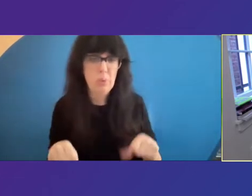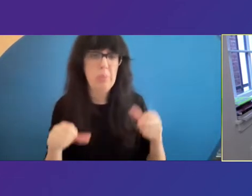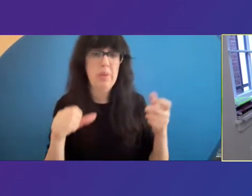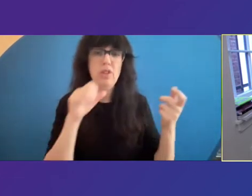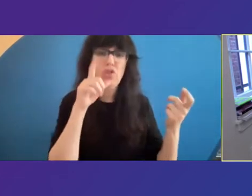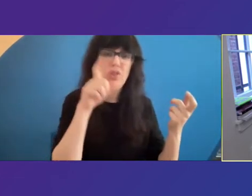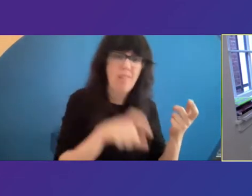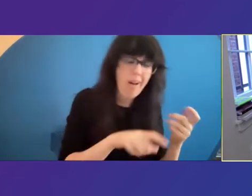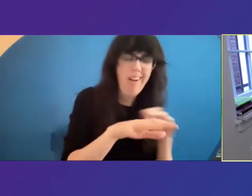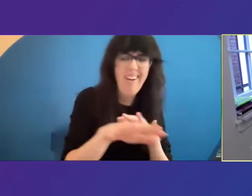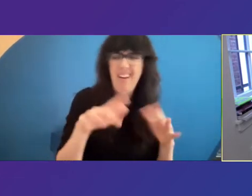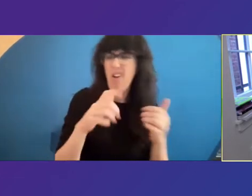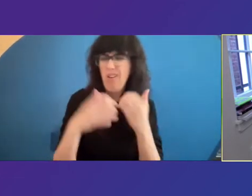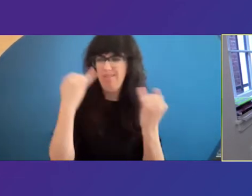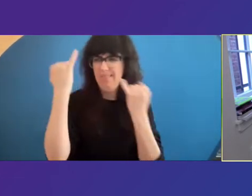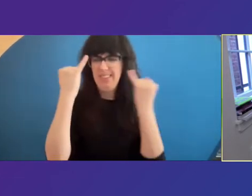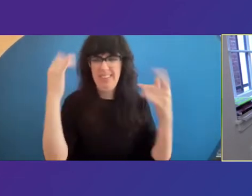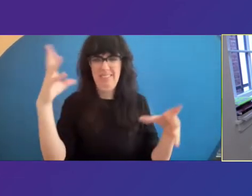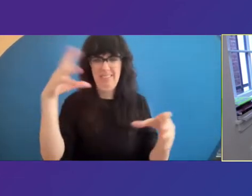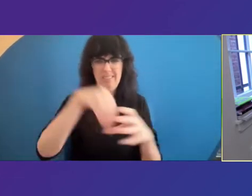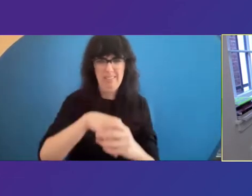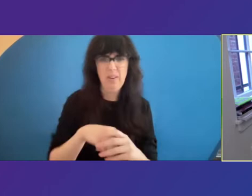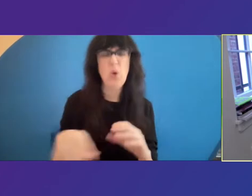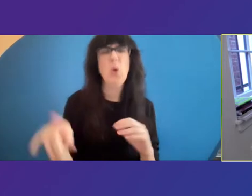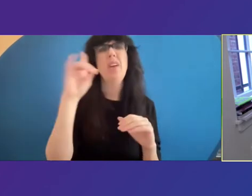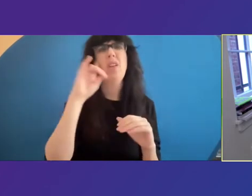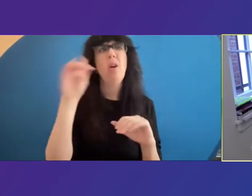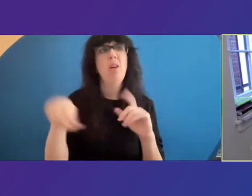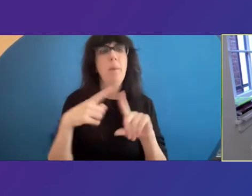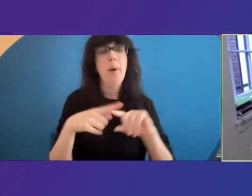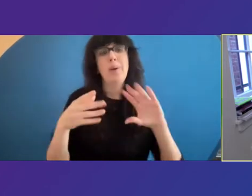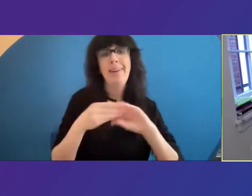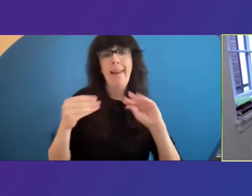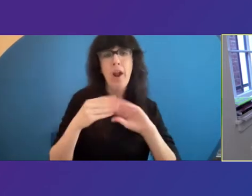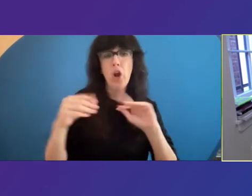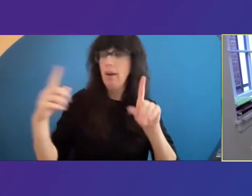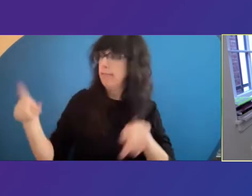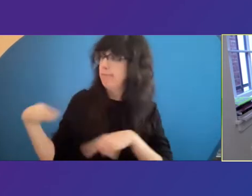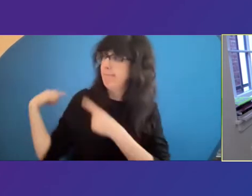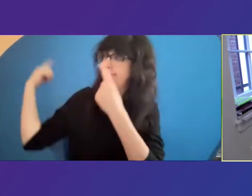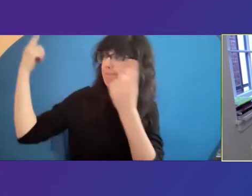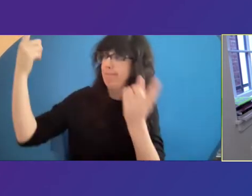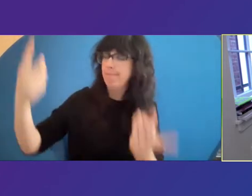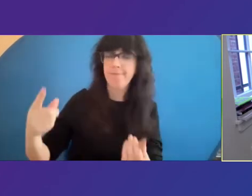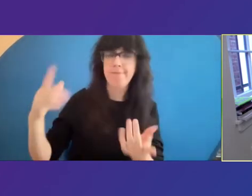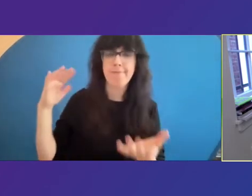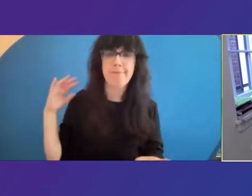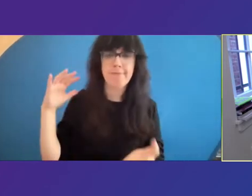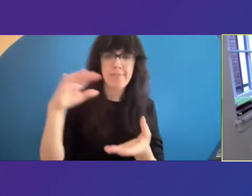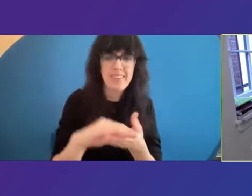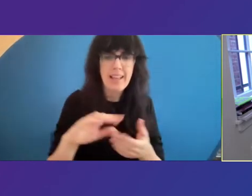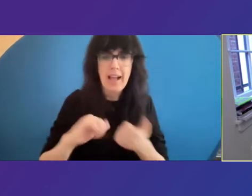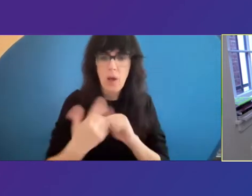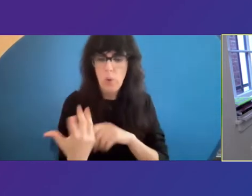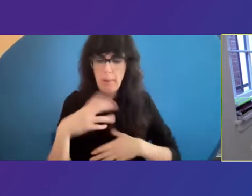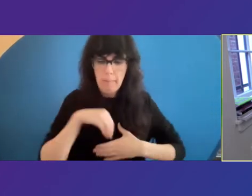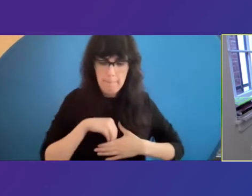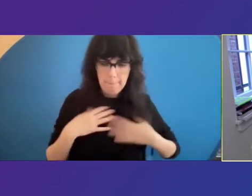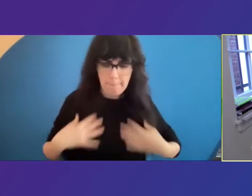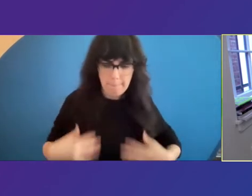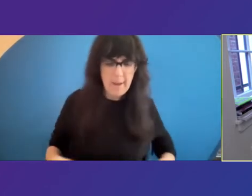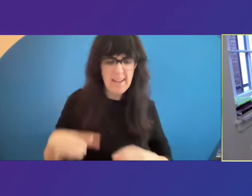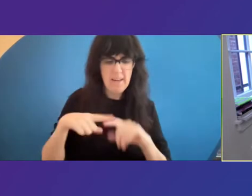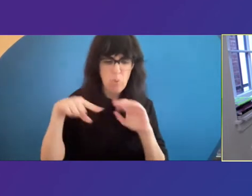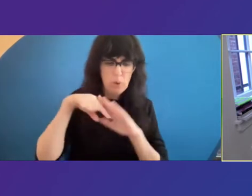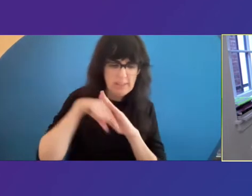thought about the transmissions of narrative across time, the ways in which embodiment examines a deeper narrative,